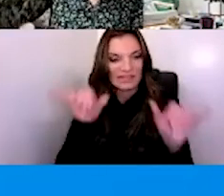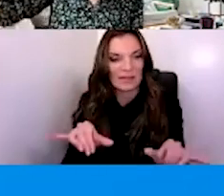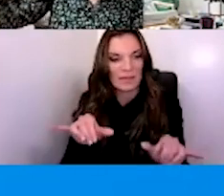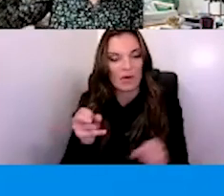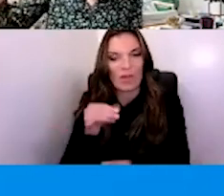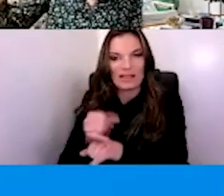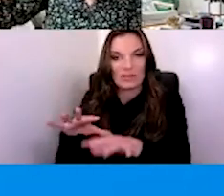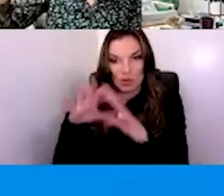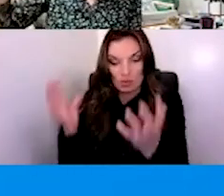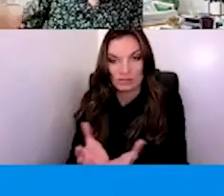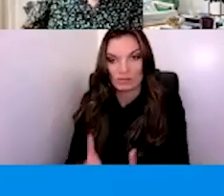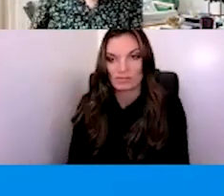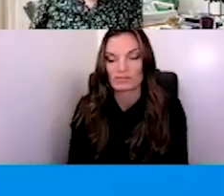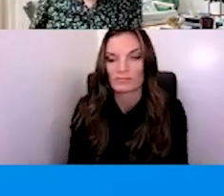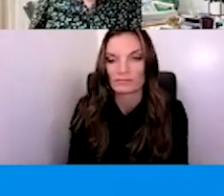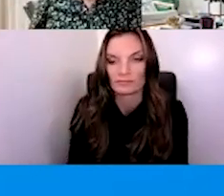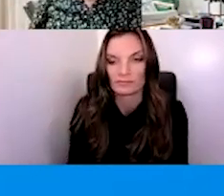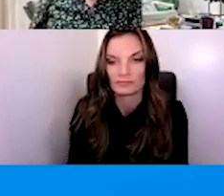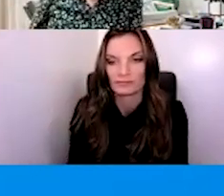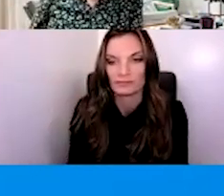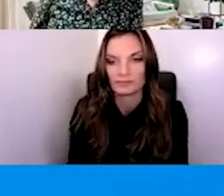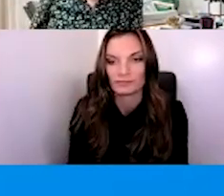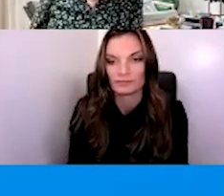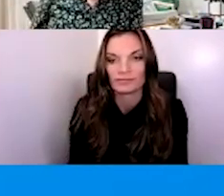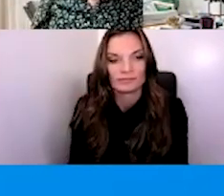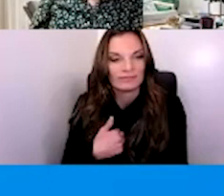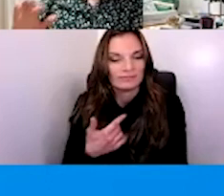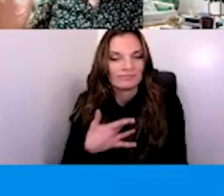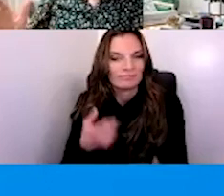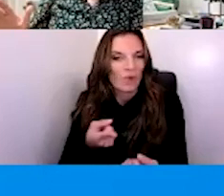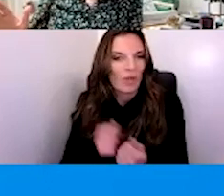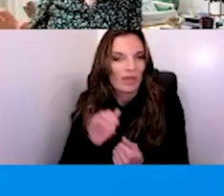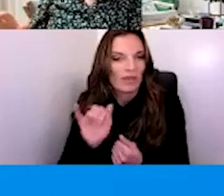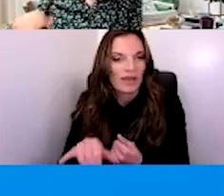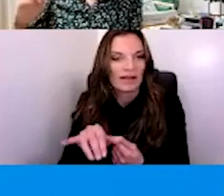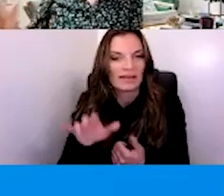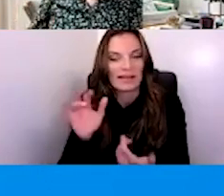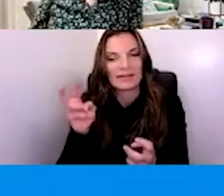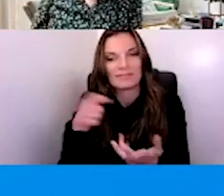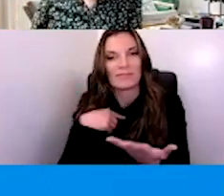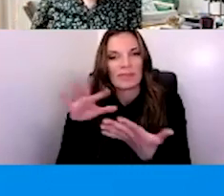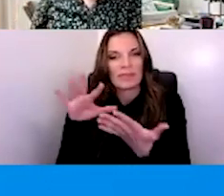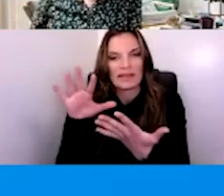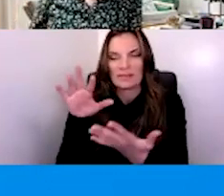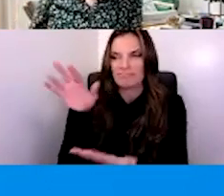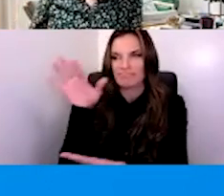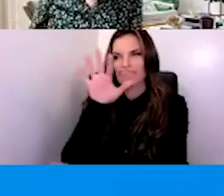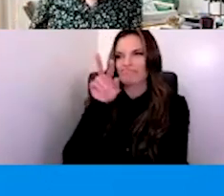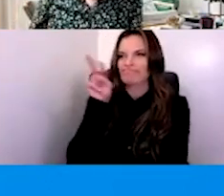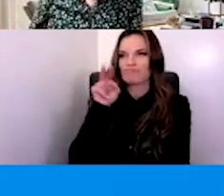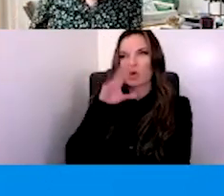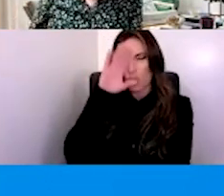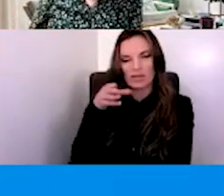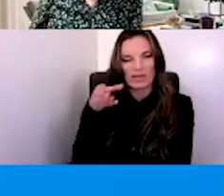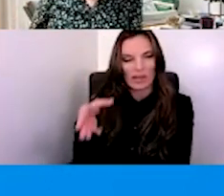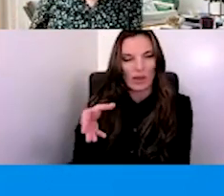ableism is at that level that we struggle with. Again, it's usually that smog that we can't quite see, but we know is there. And